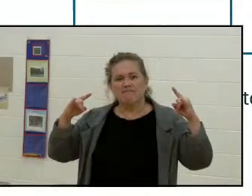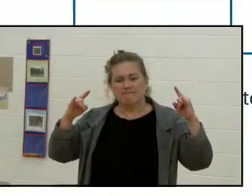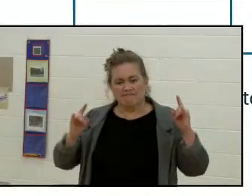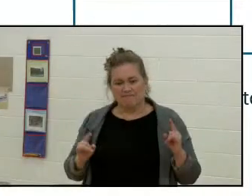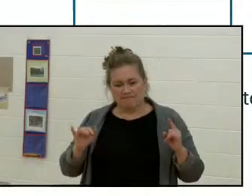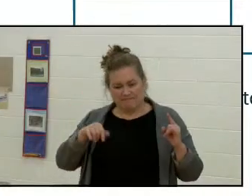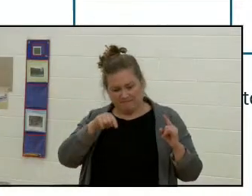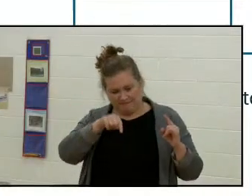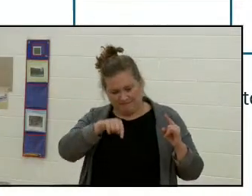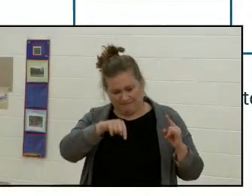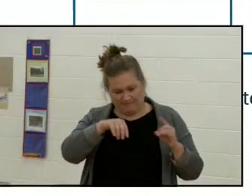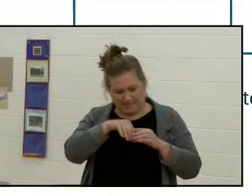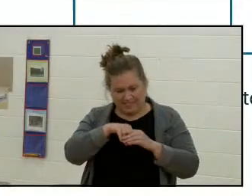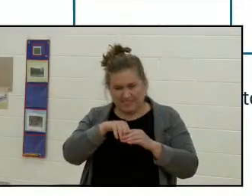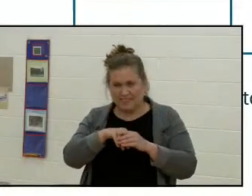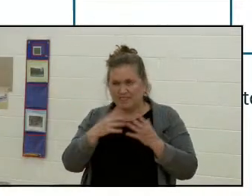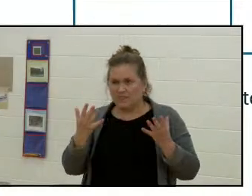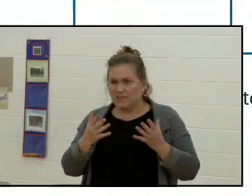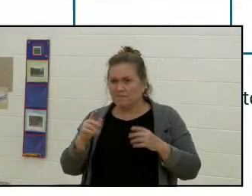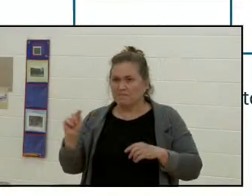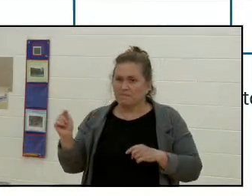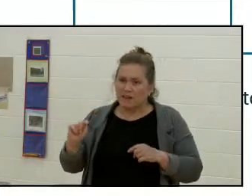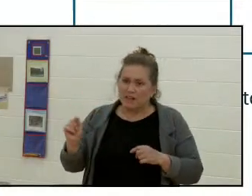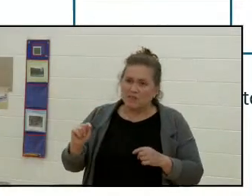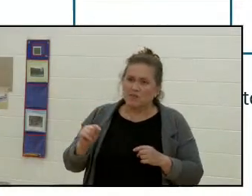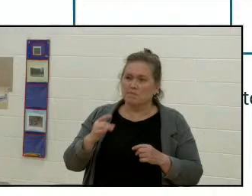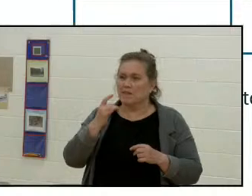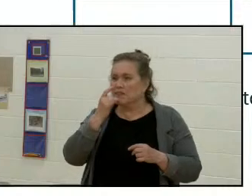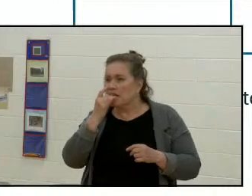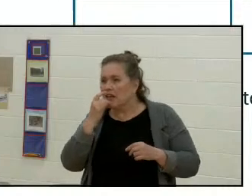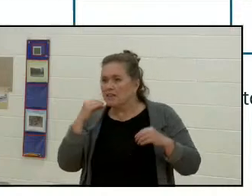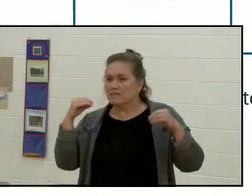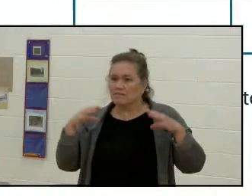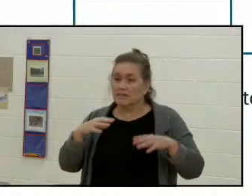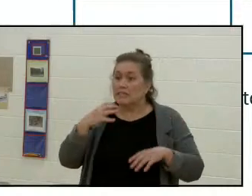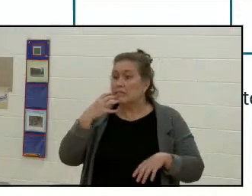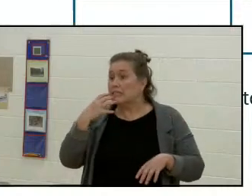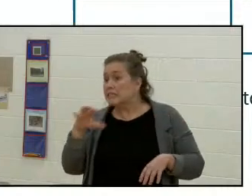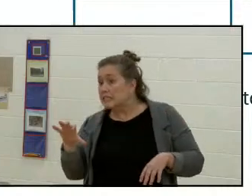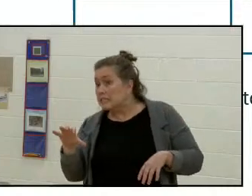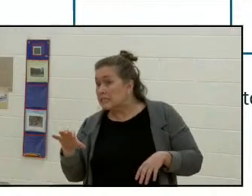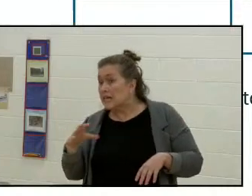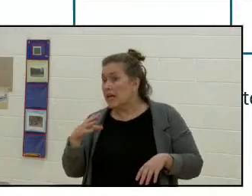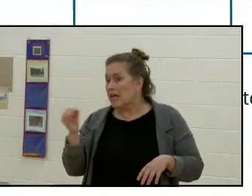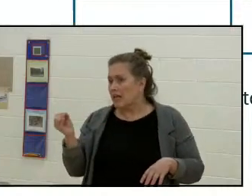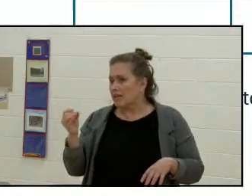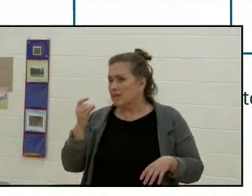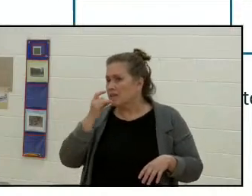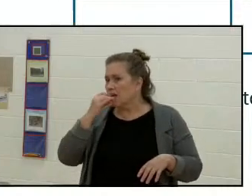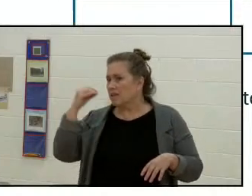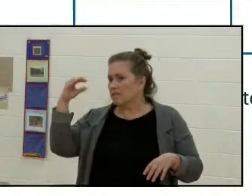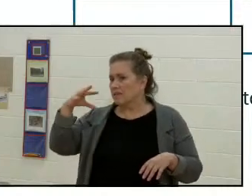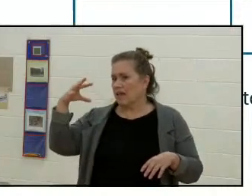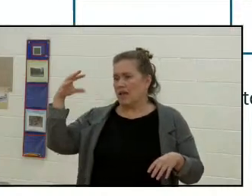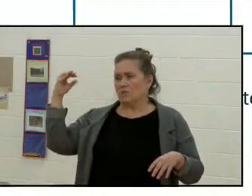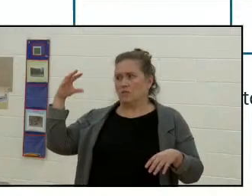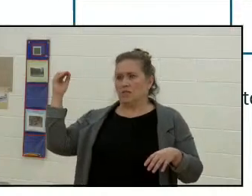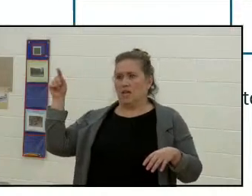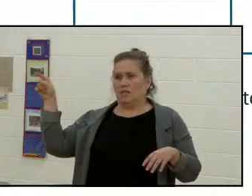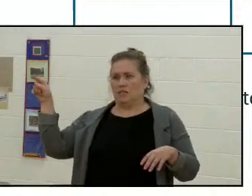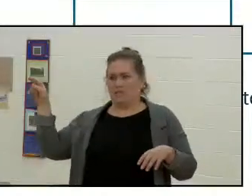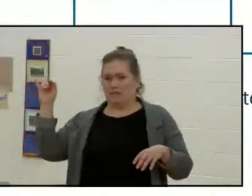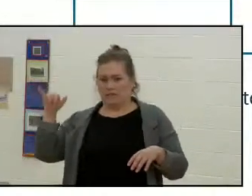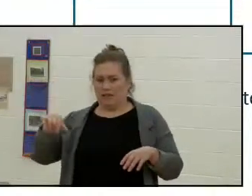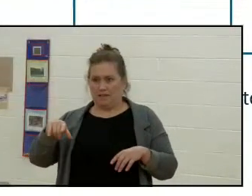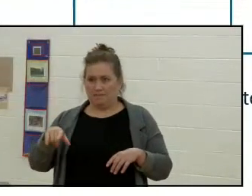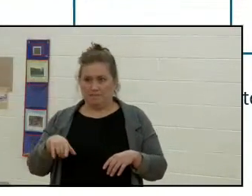bathrooms, new heating and lighting in the bathrooms, as well as lighting under the outdoor section of the pavilion. Again, really focused on that